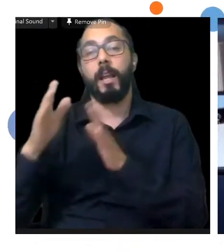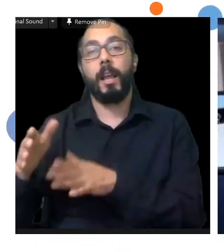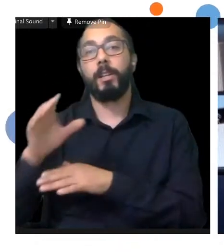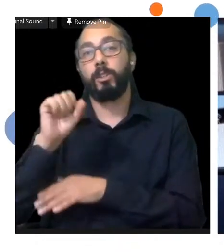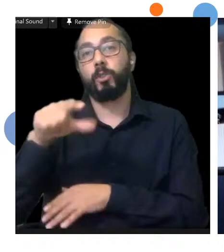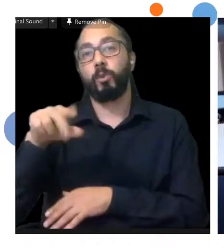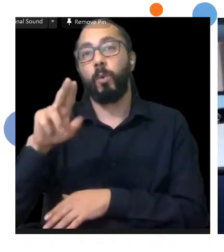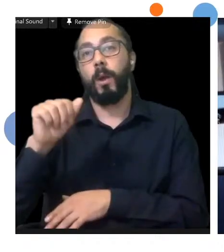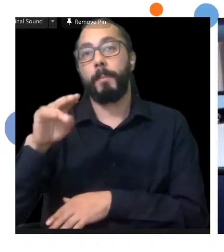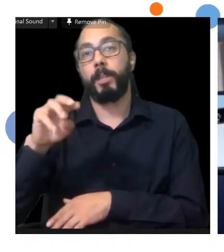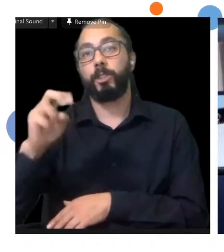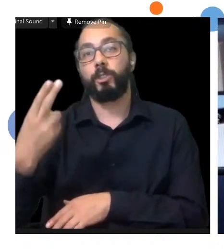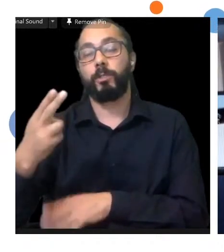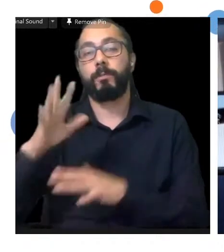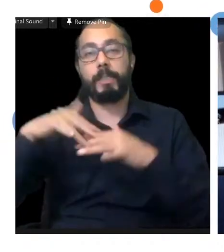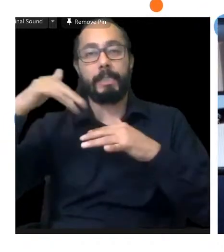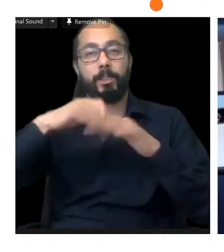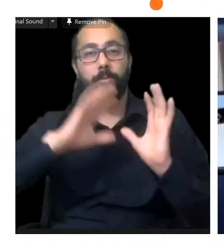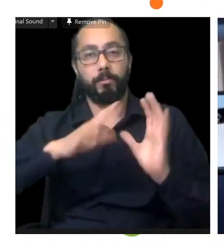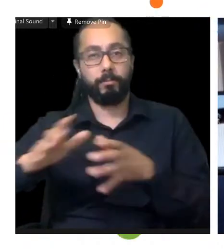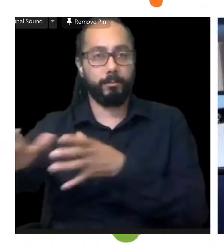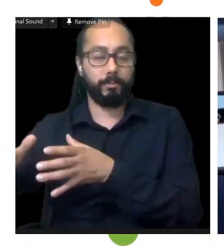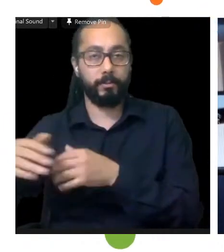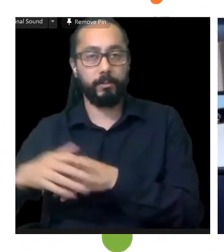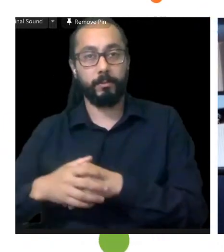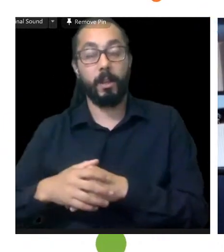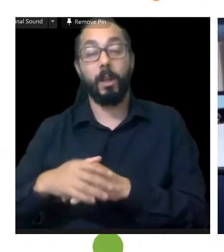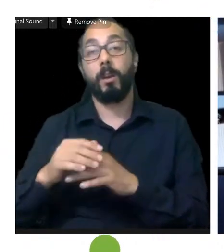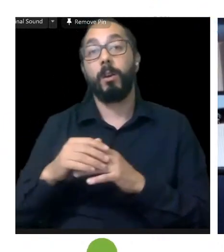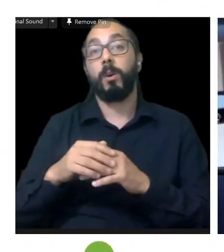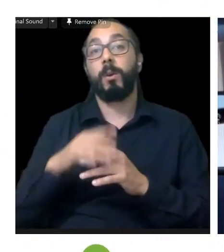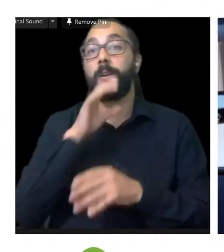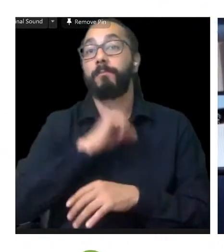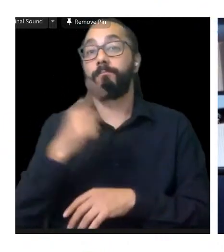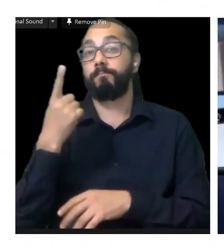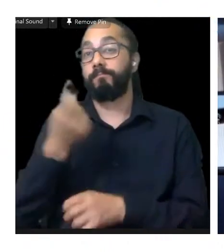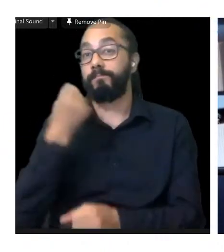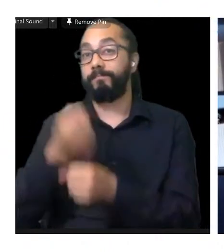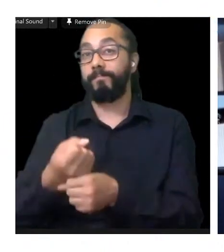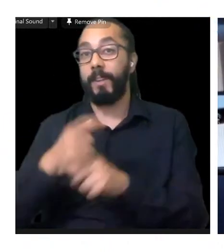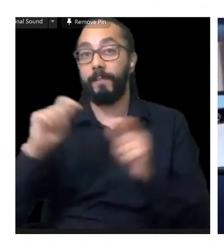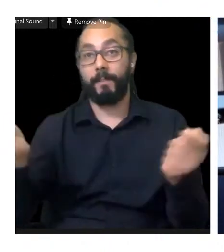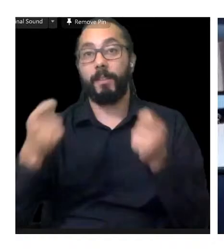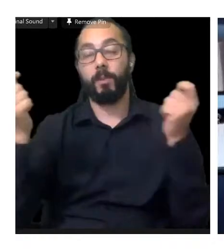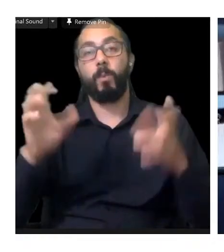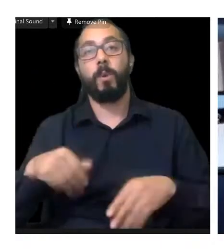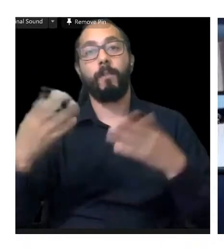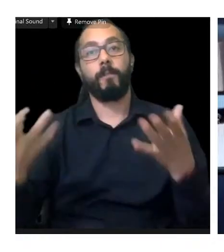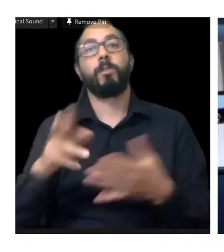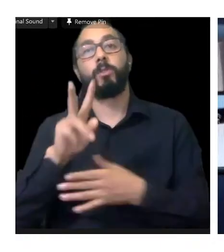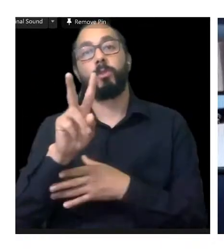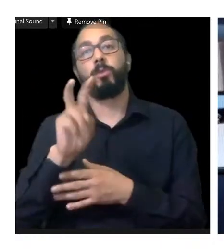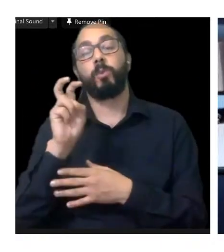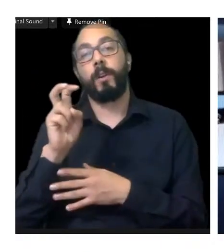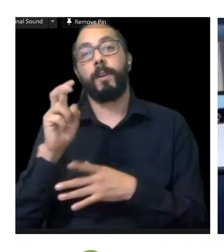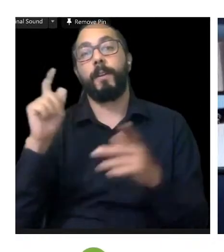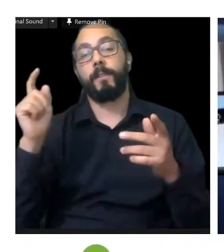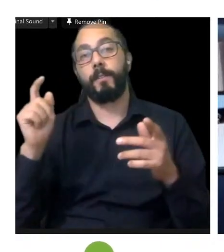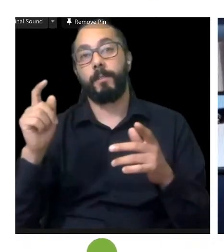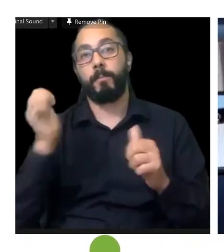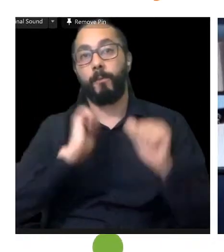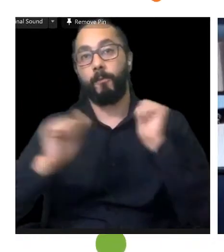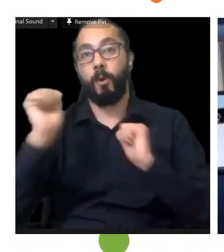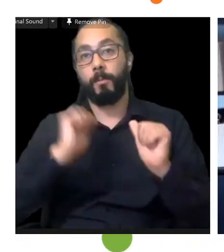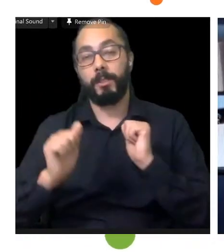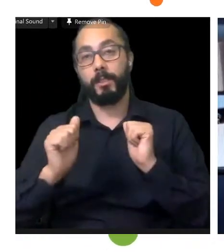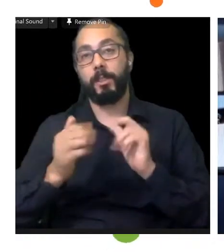We are a 31-year-old Shakespeare Festival. We offer about 200 plus performances over a 4-month period every summer,